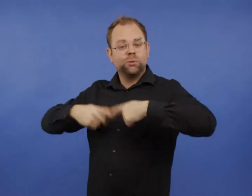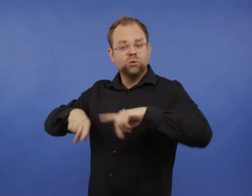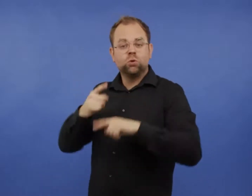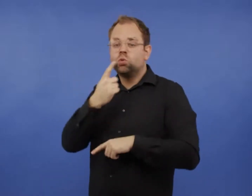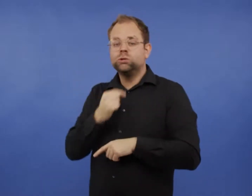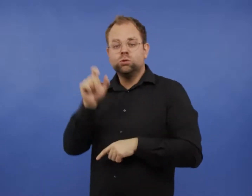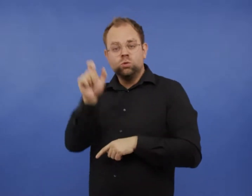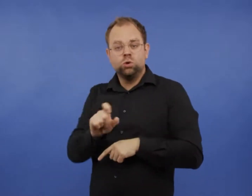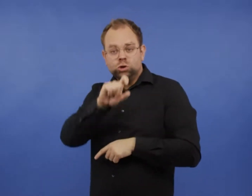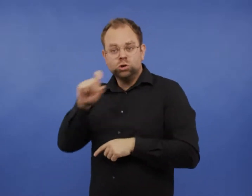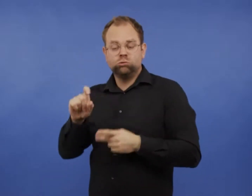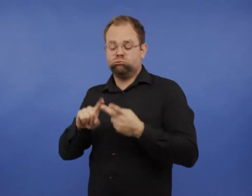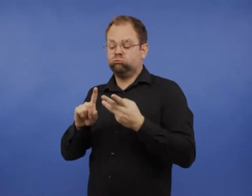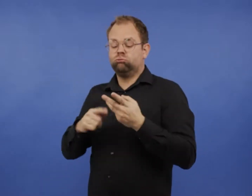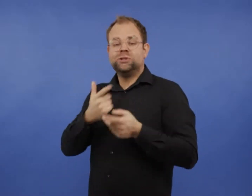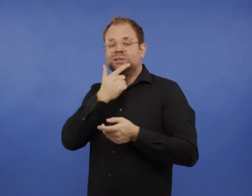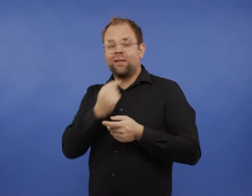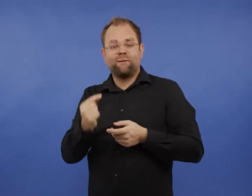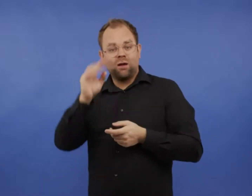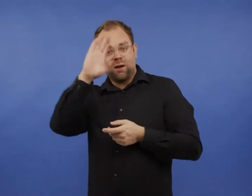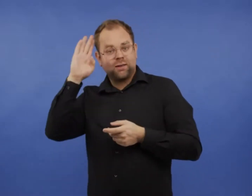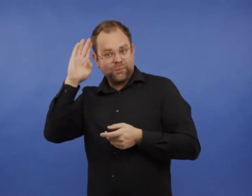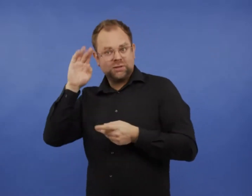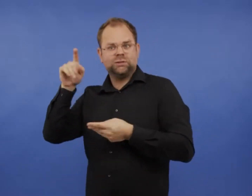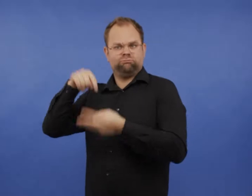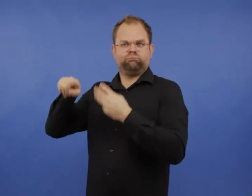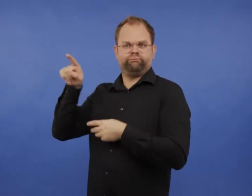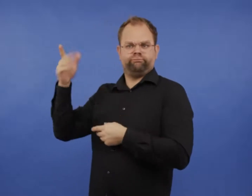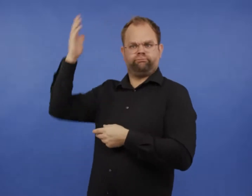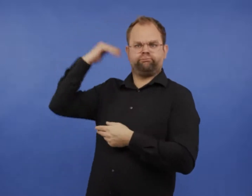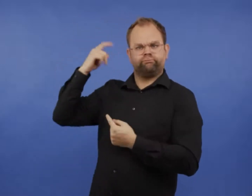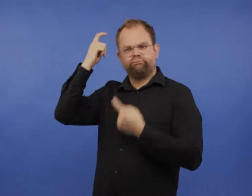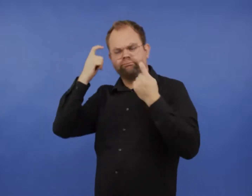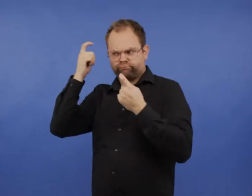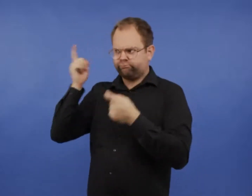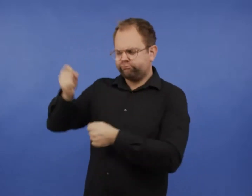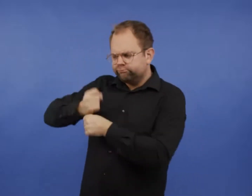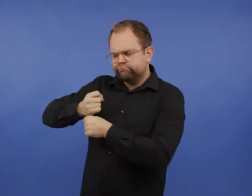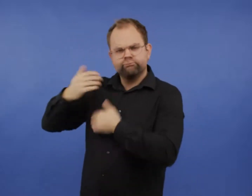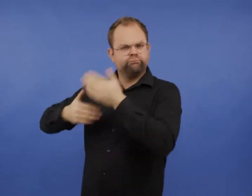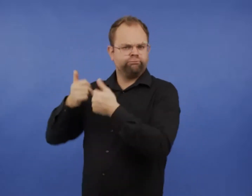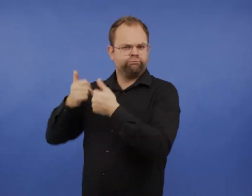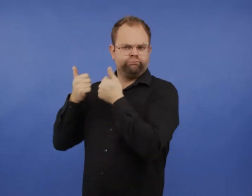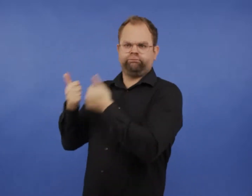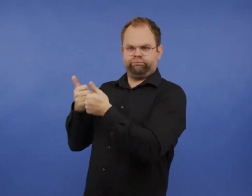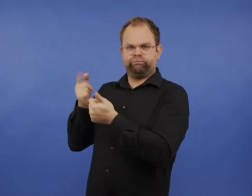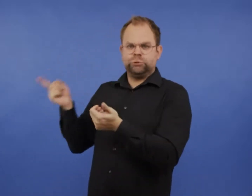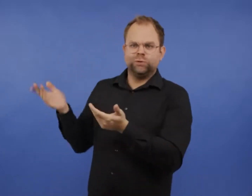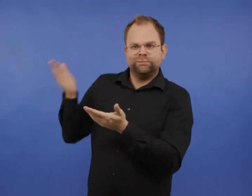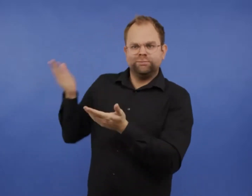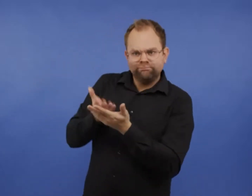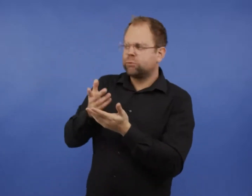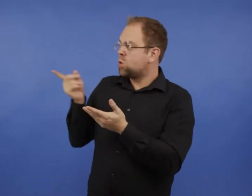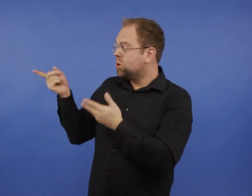said, the key point to us is the inflection point in the convention from viewing persons with